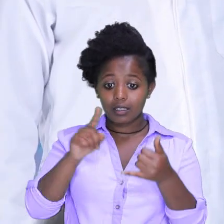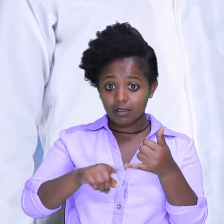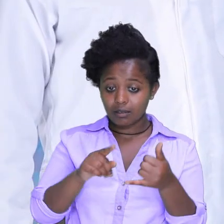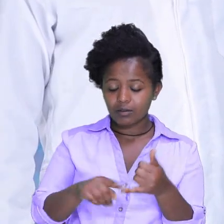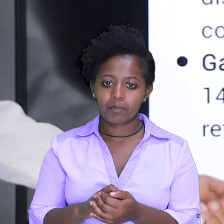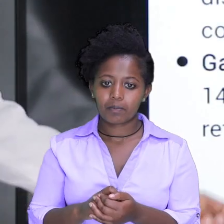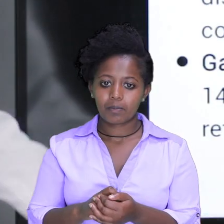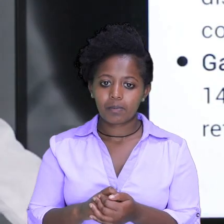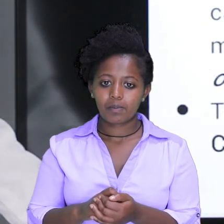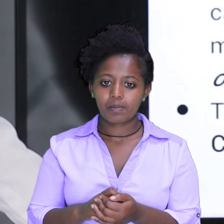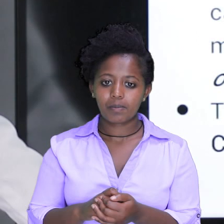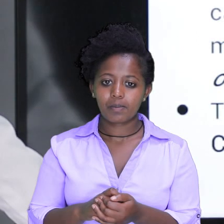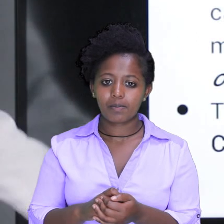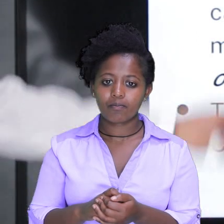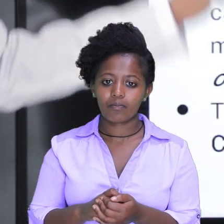1971.